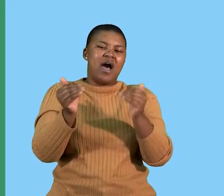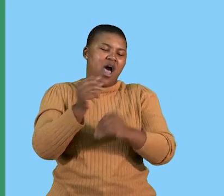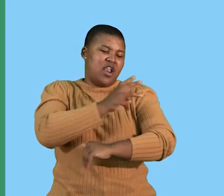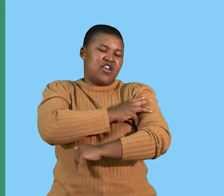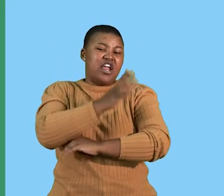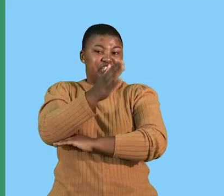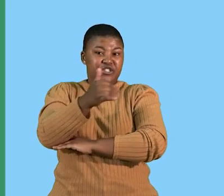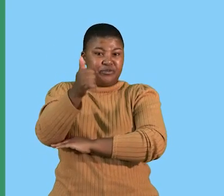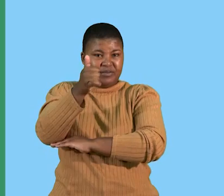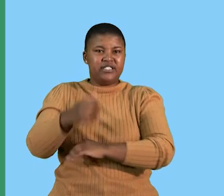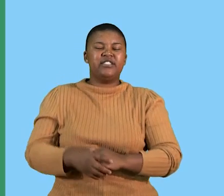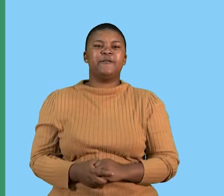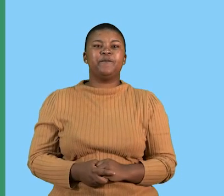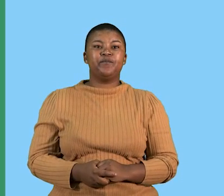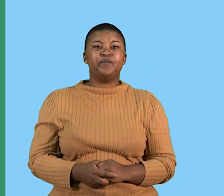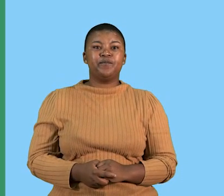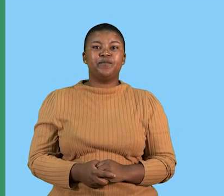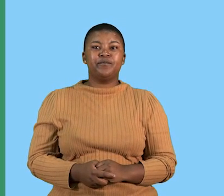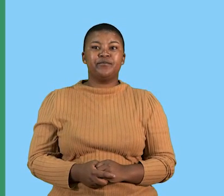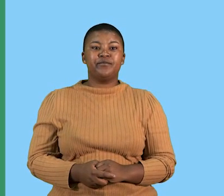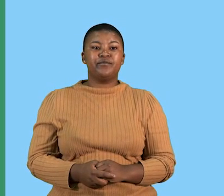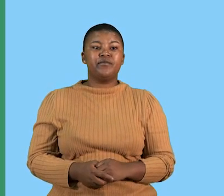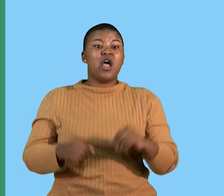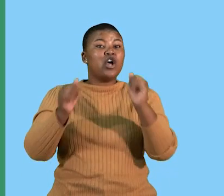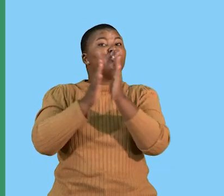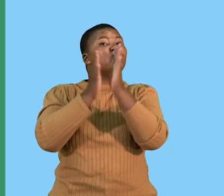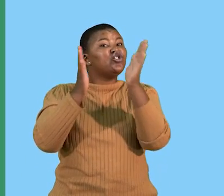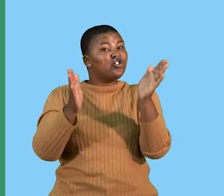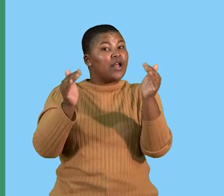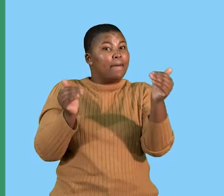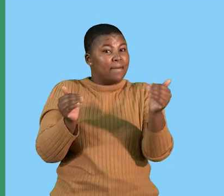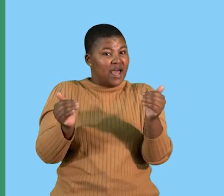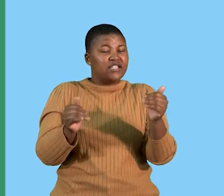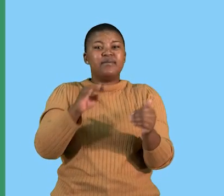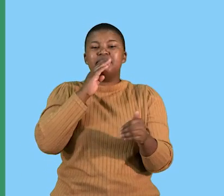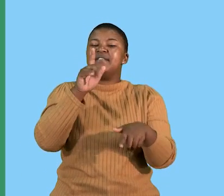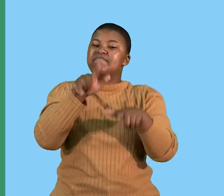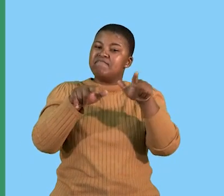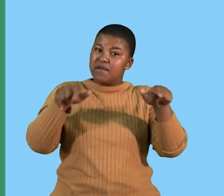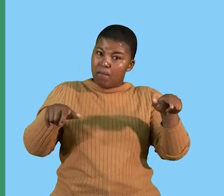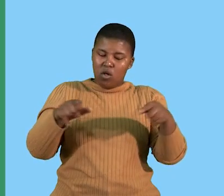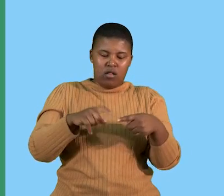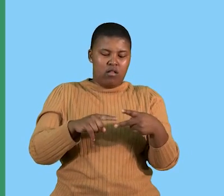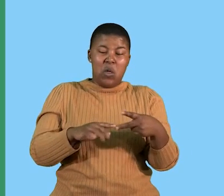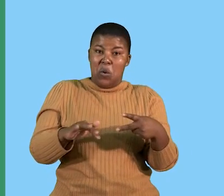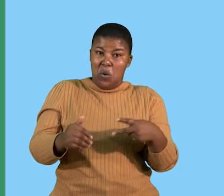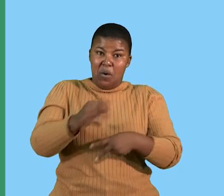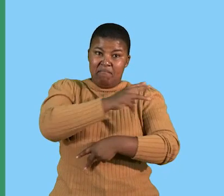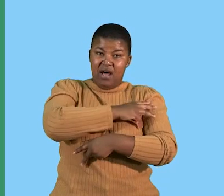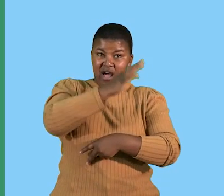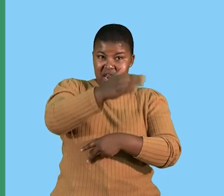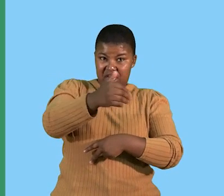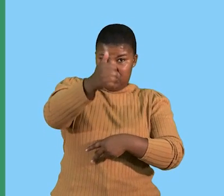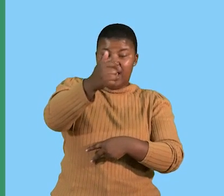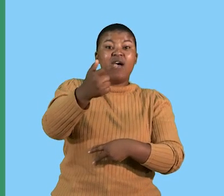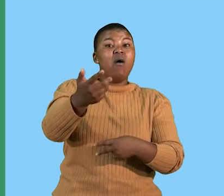function. Now, general management is the people or the managers in the business, and they set